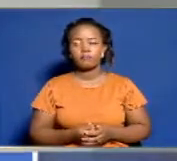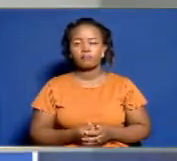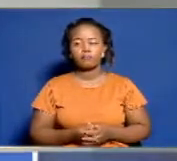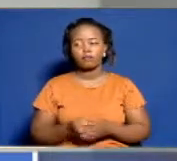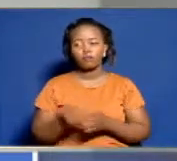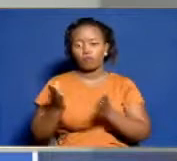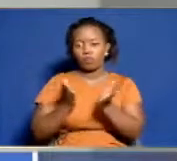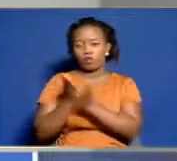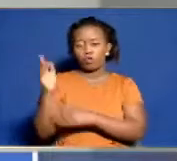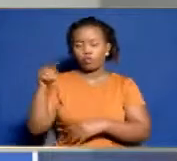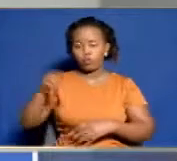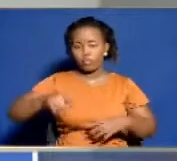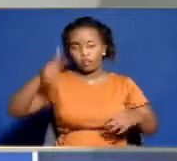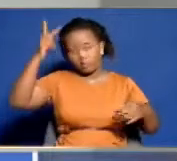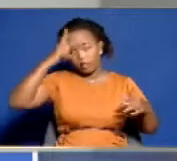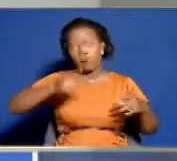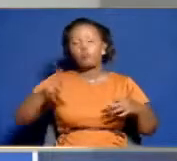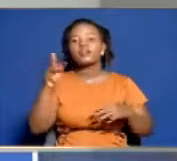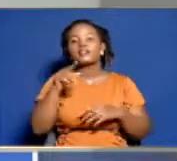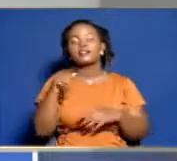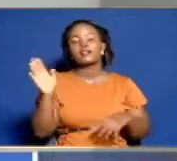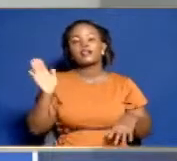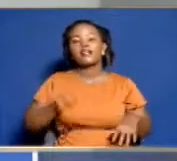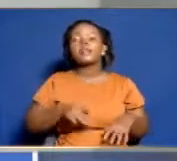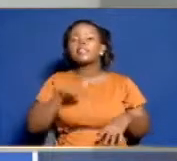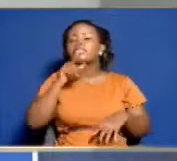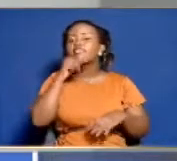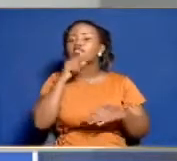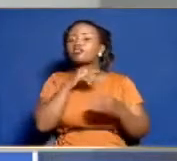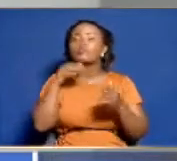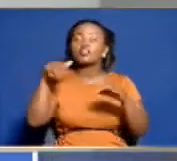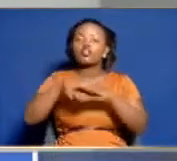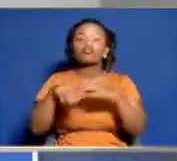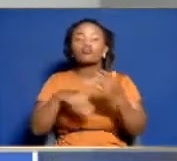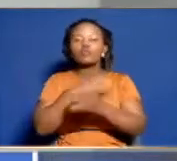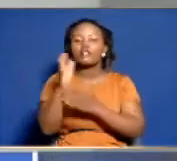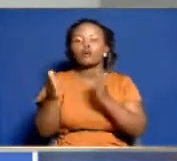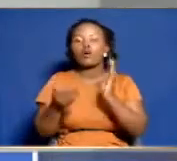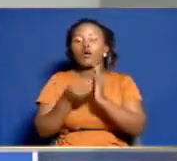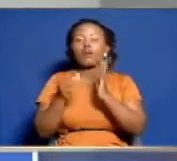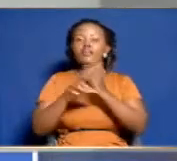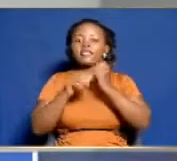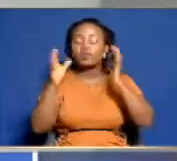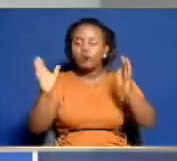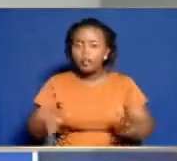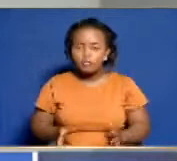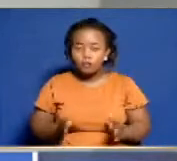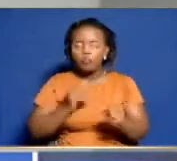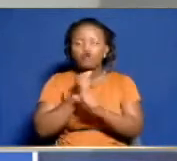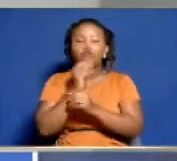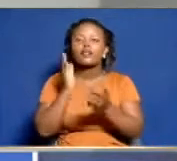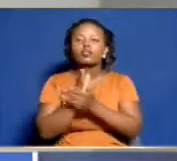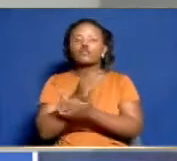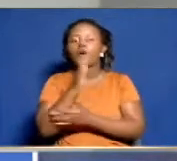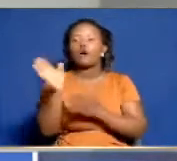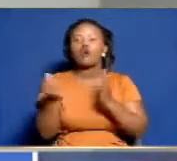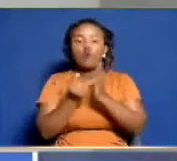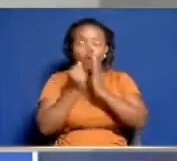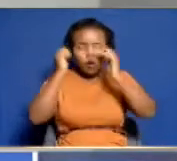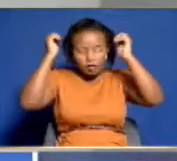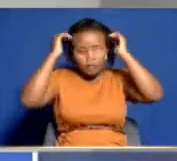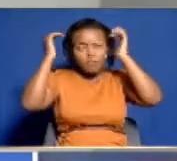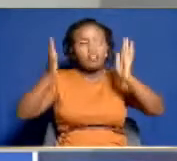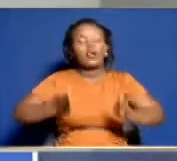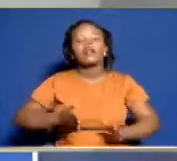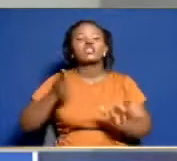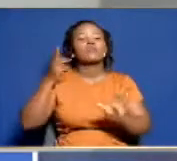Through this policy, ladies and gentlemen, in concert with all stakeholders, we'll ensure no learner is left behind as we seek to